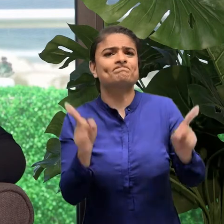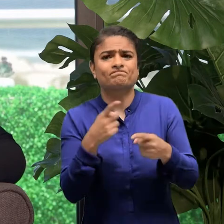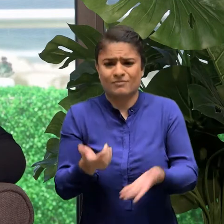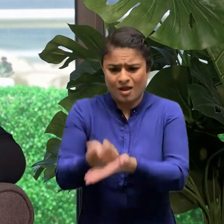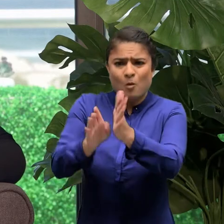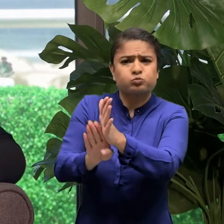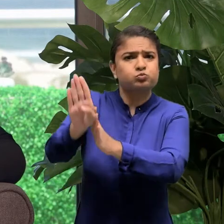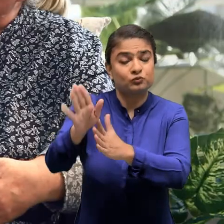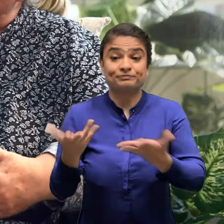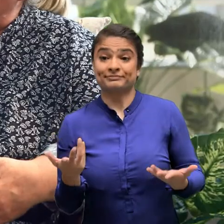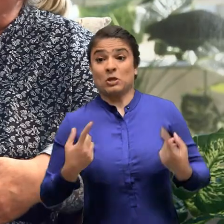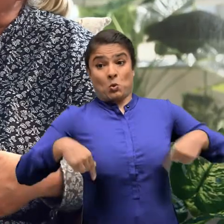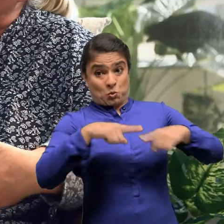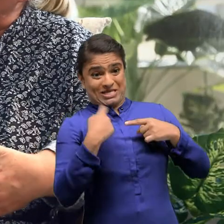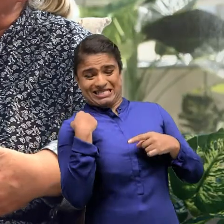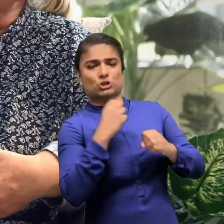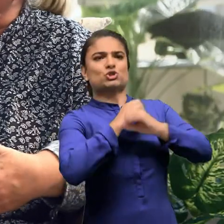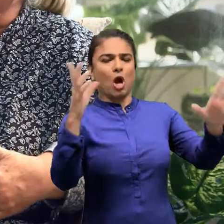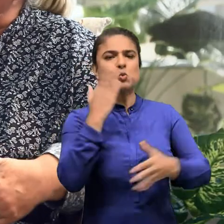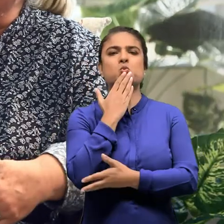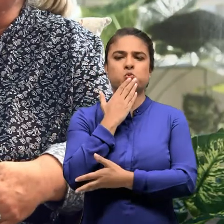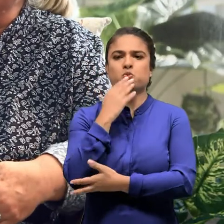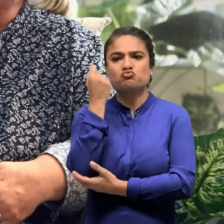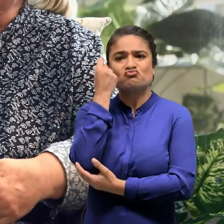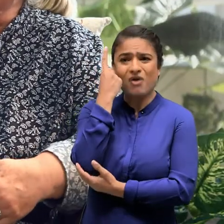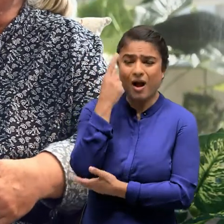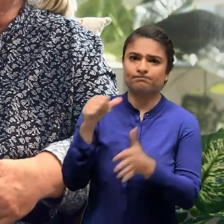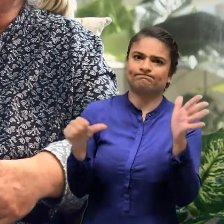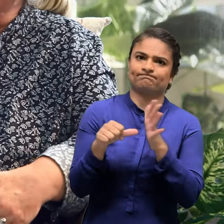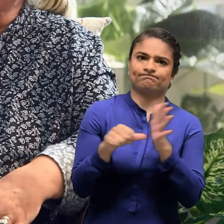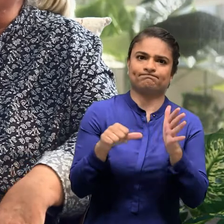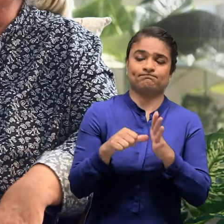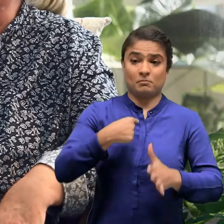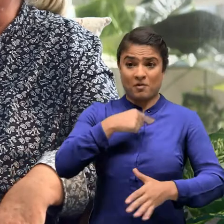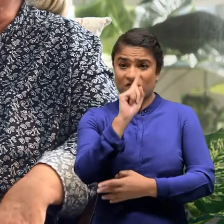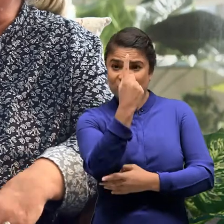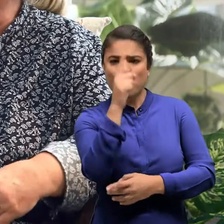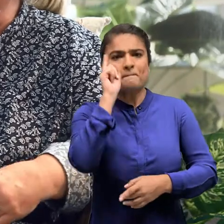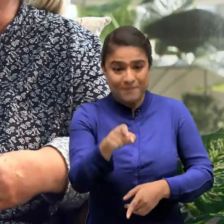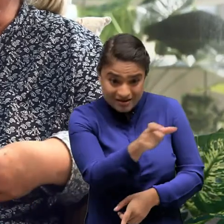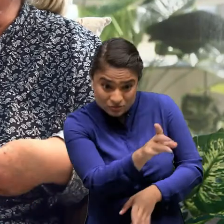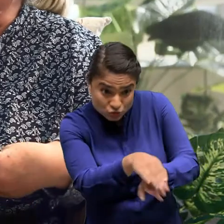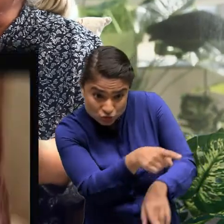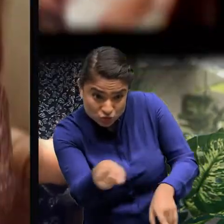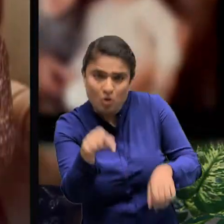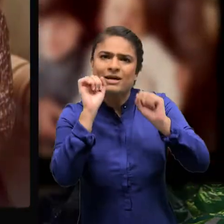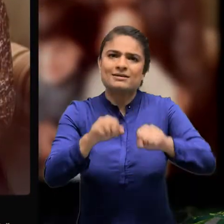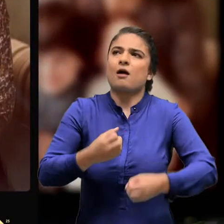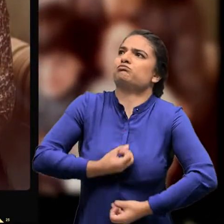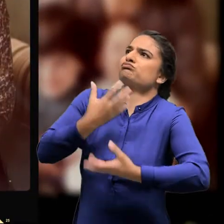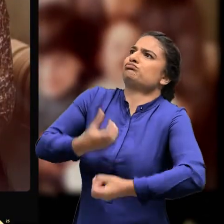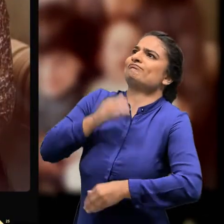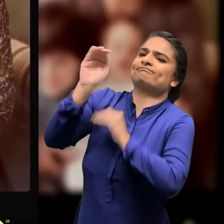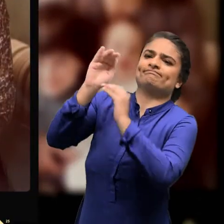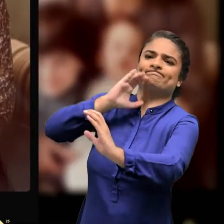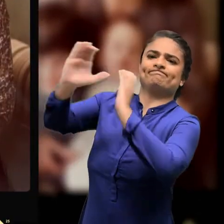children? When I started realizing that Shelley wouldn't speak, it became really important for me, firstly, that she could express to